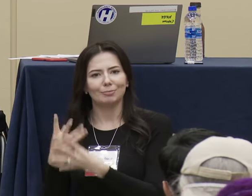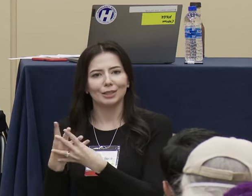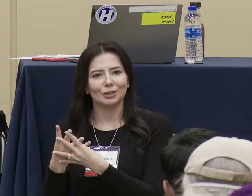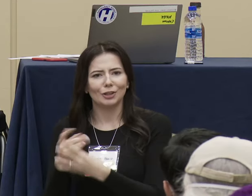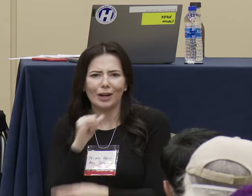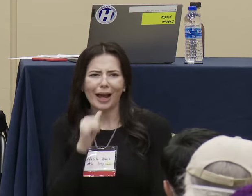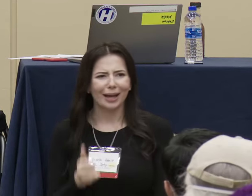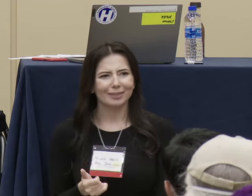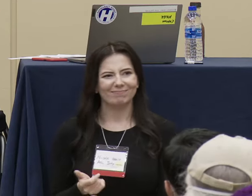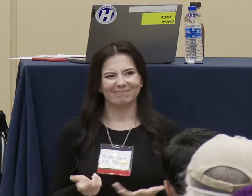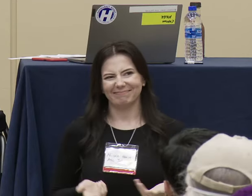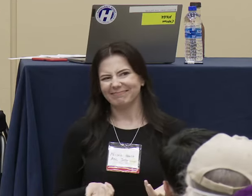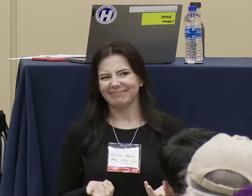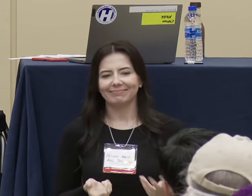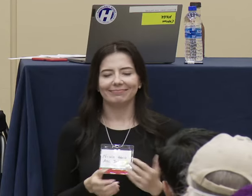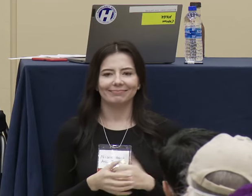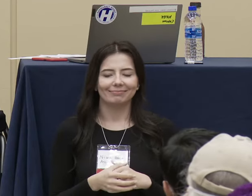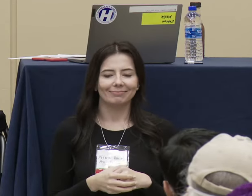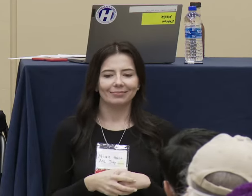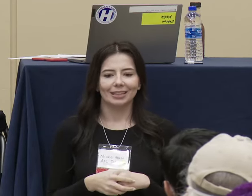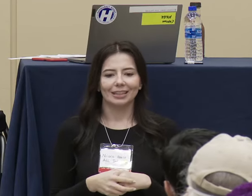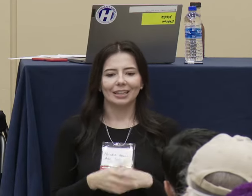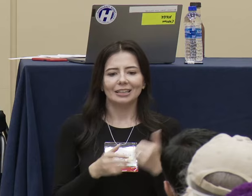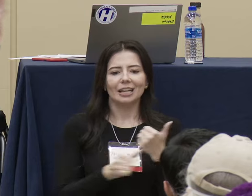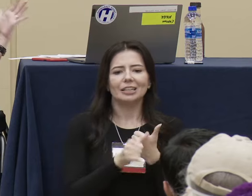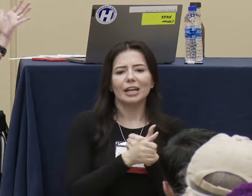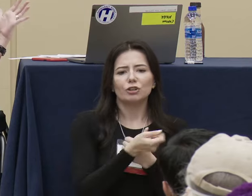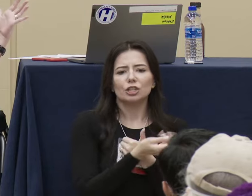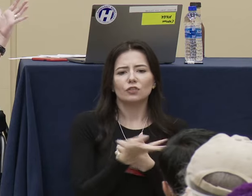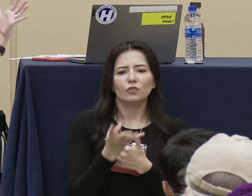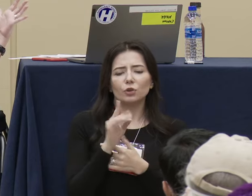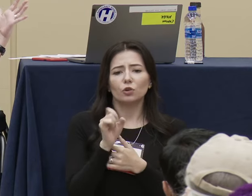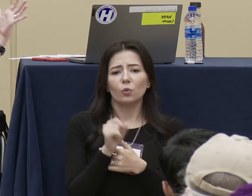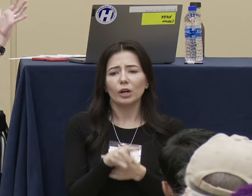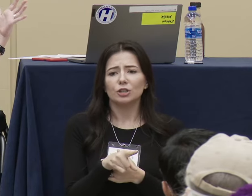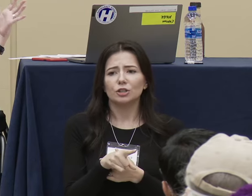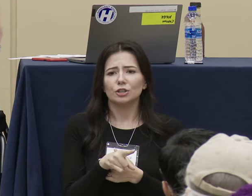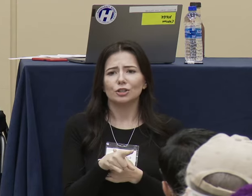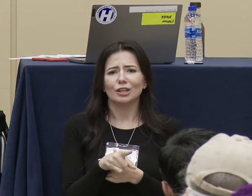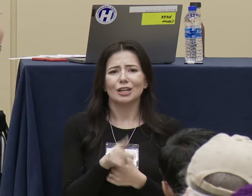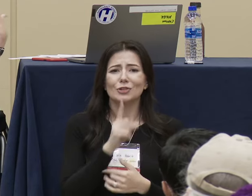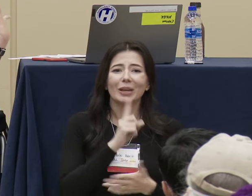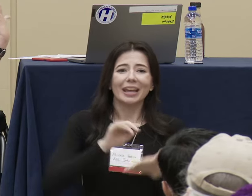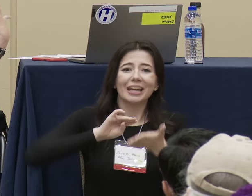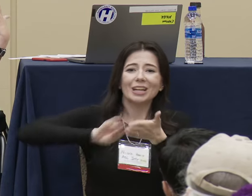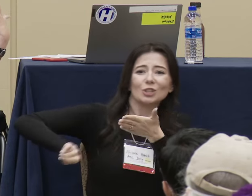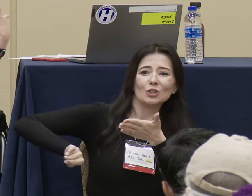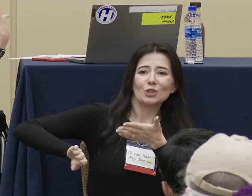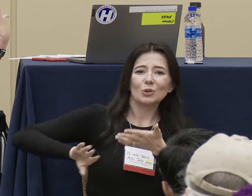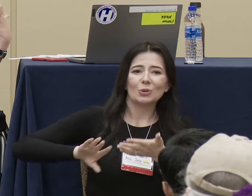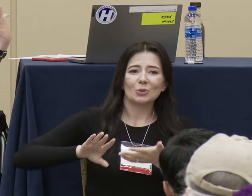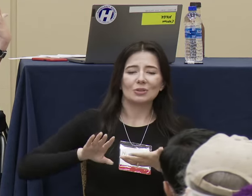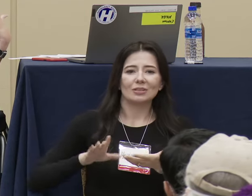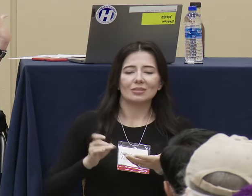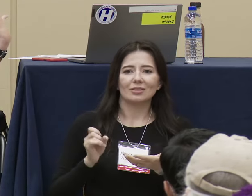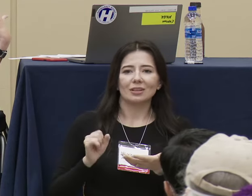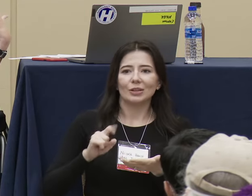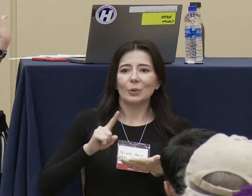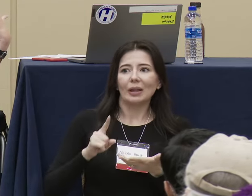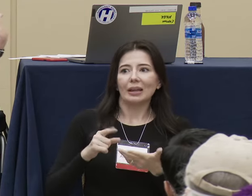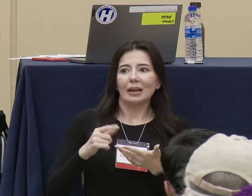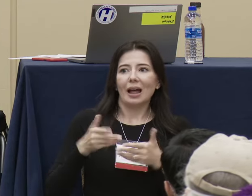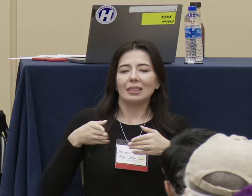think the dangerous few question is completely askews the analysis and what we're talking